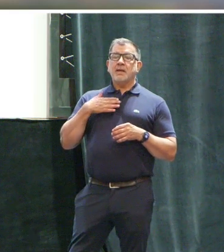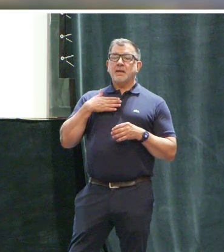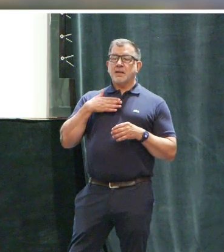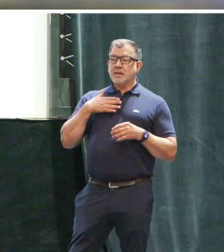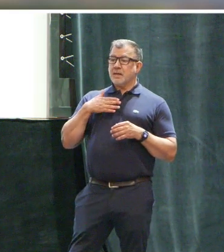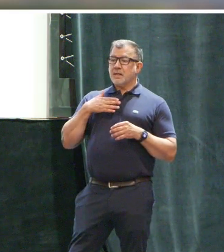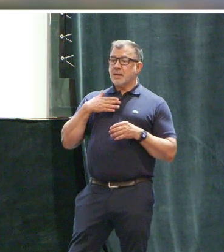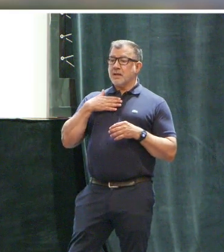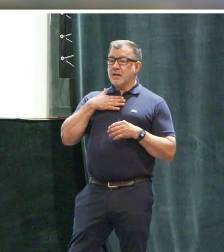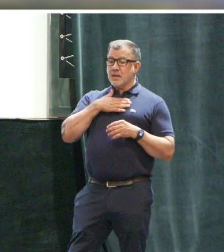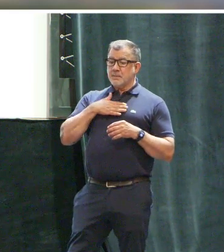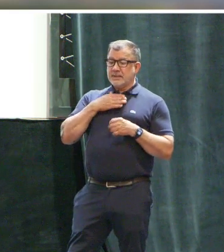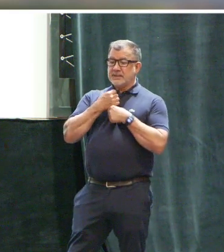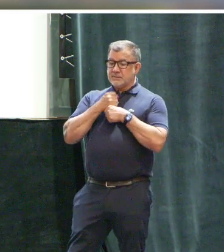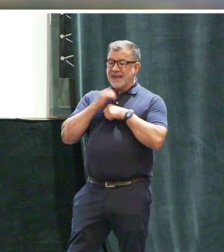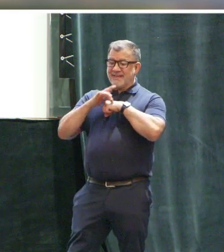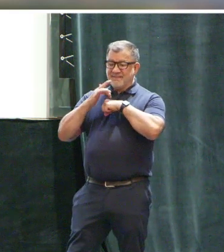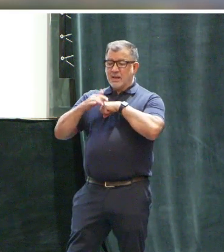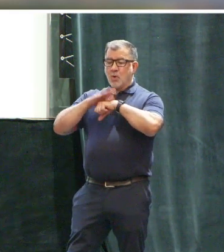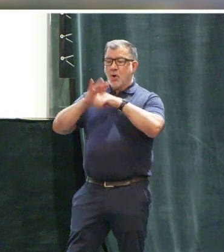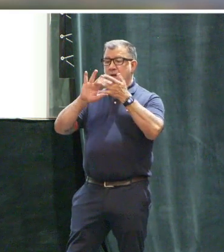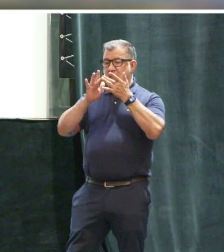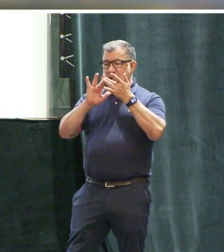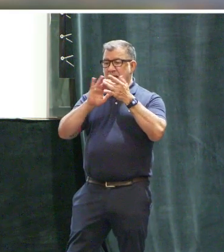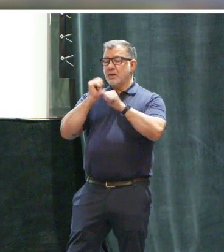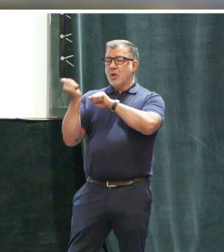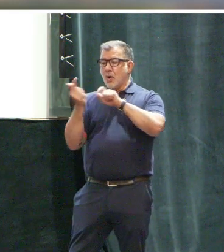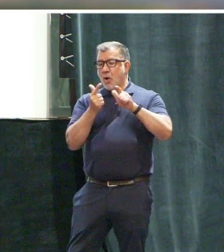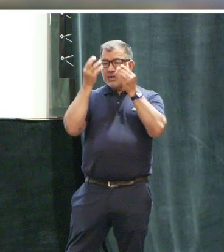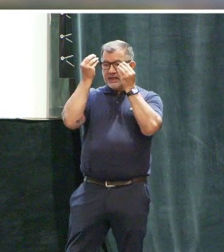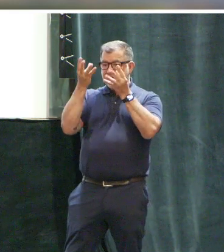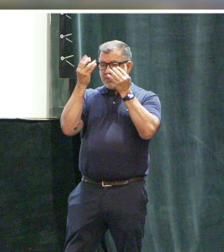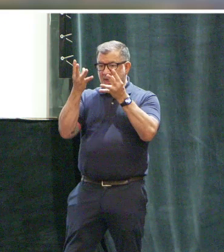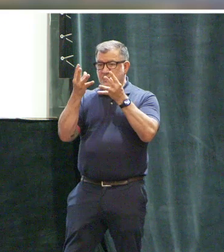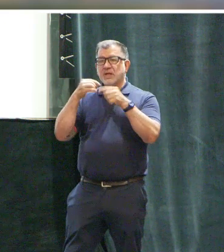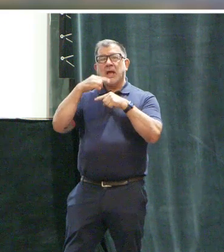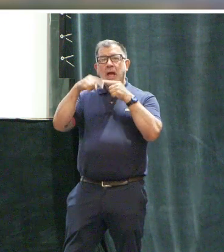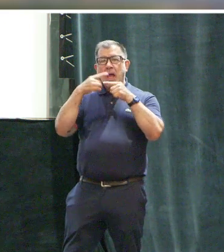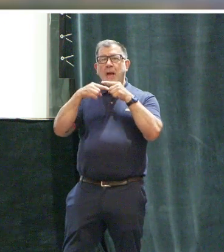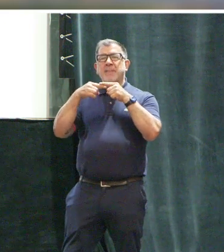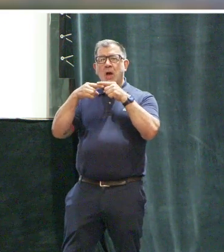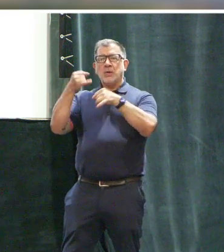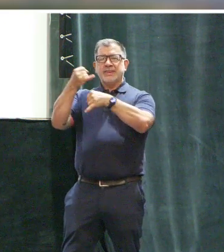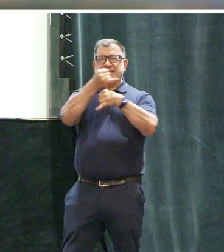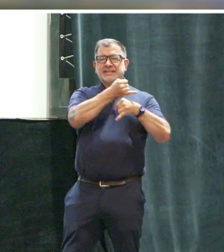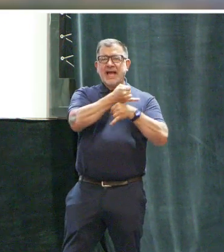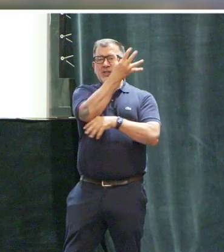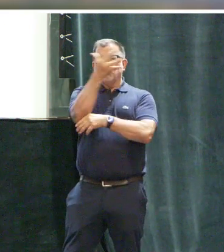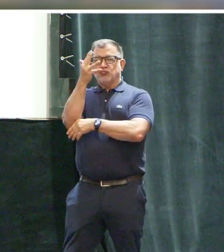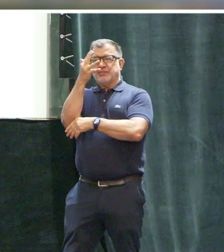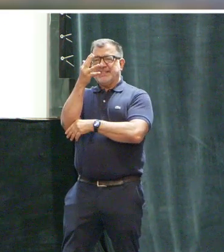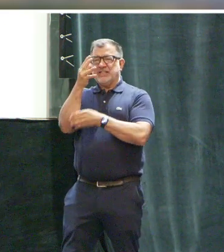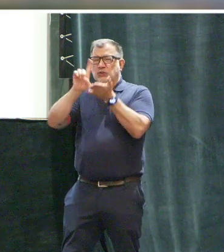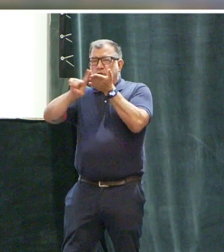promptly post-meeting online all information about the cited tree survey for Reach 6 South